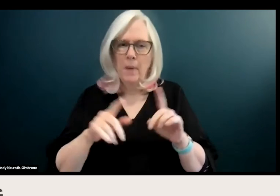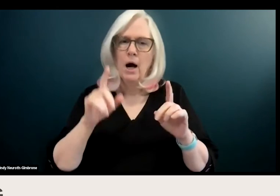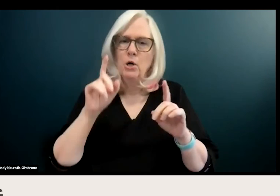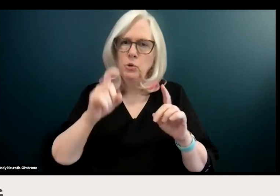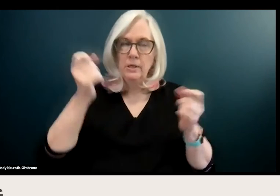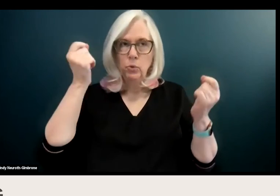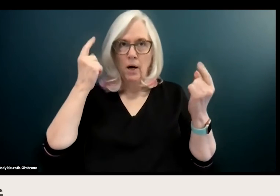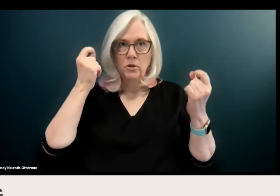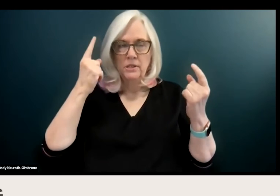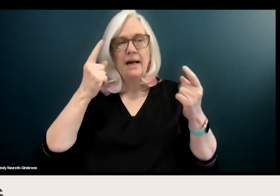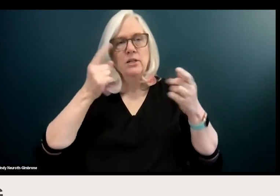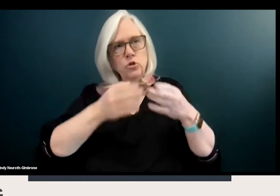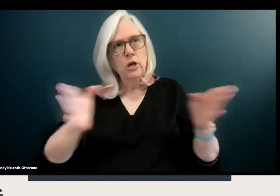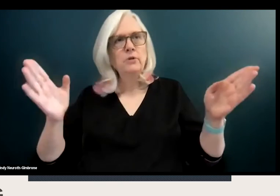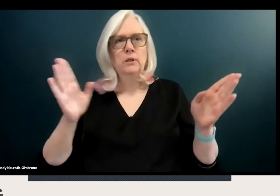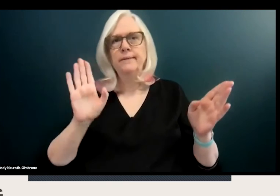resonate.